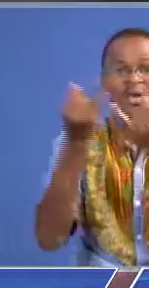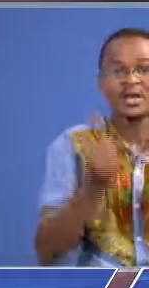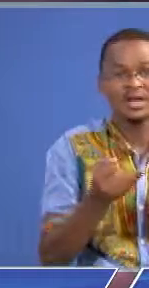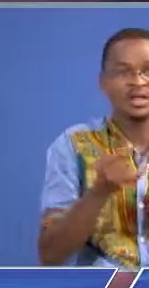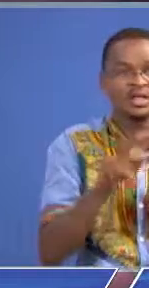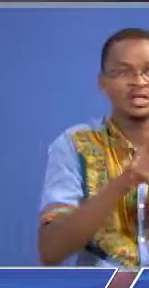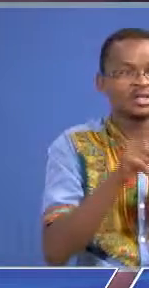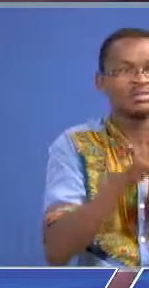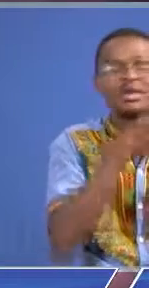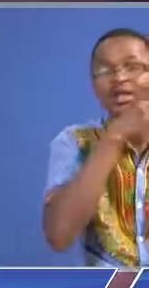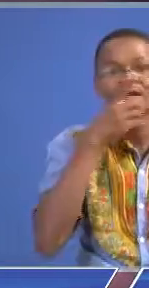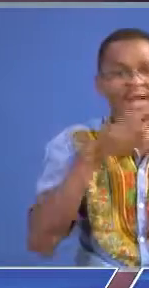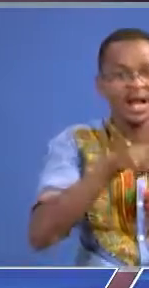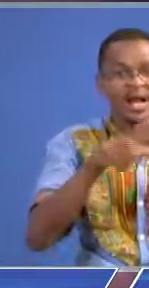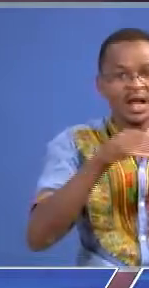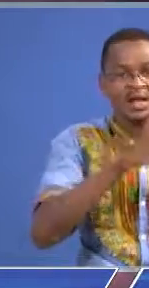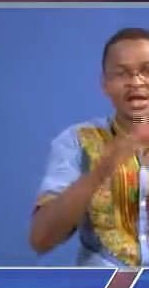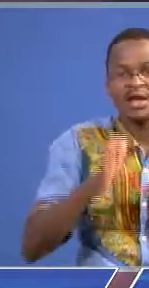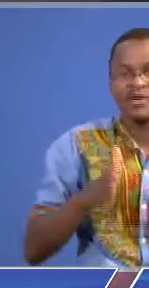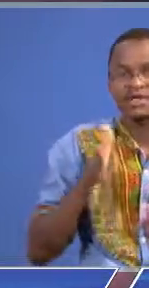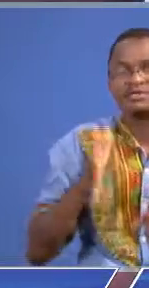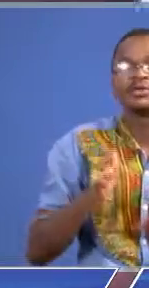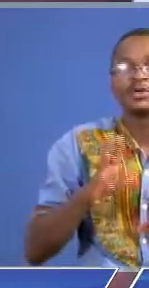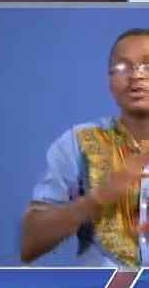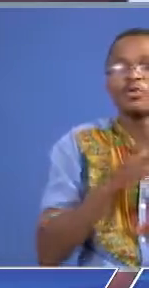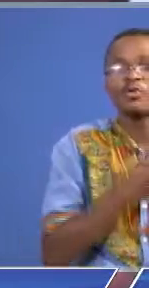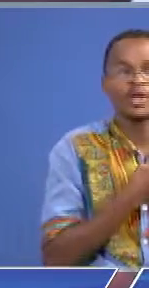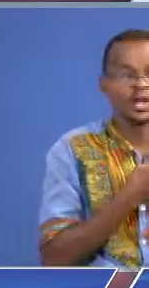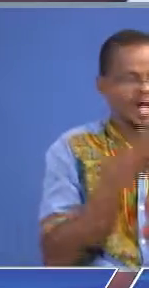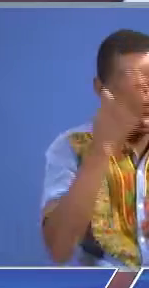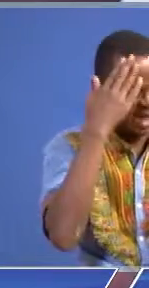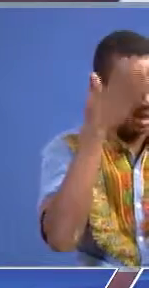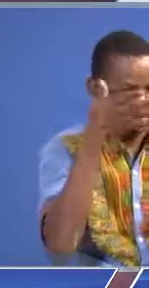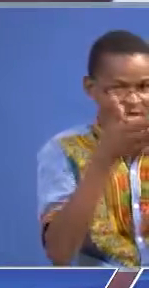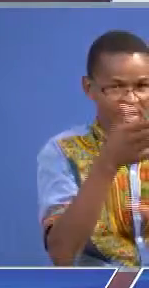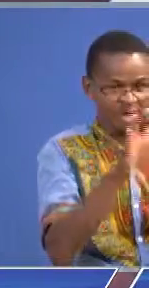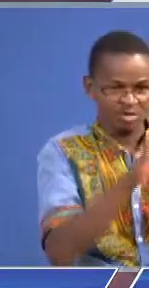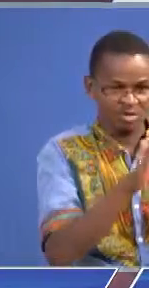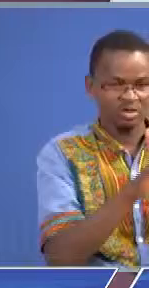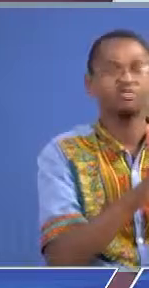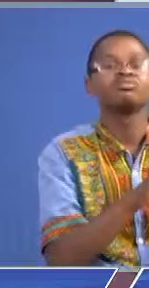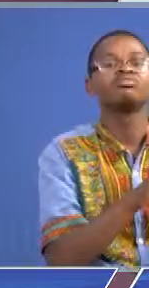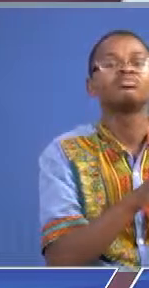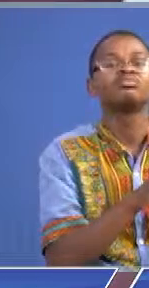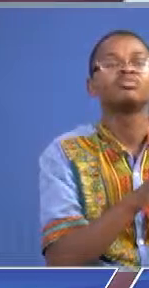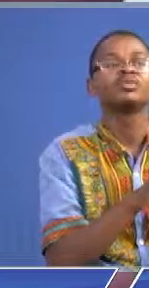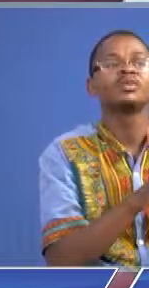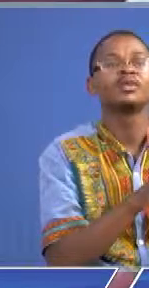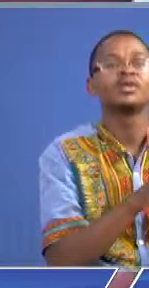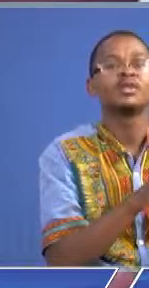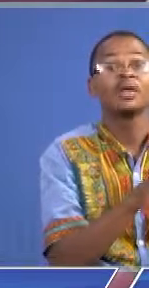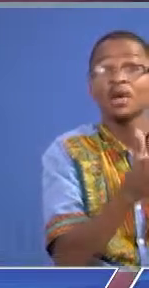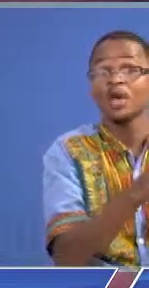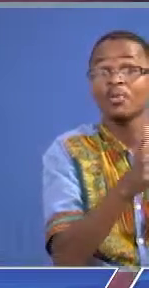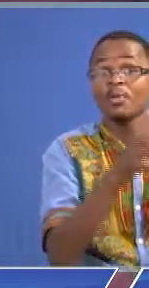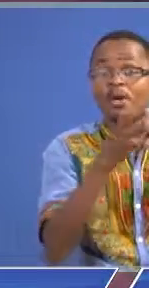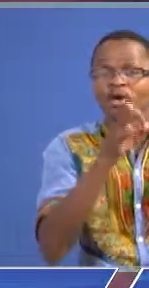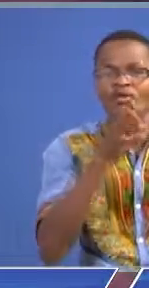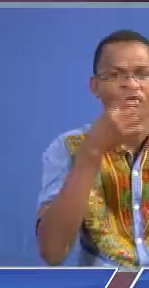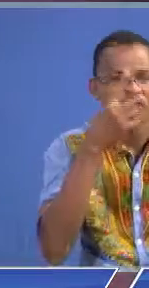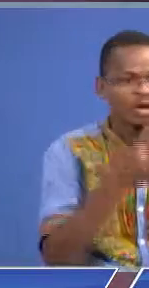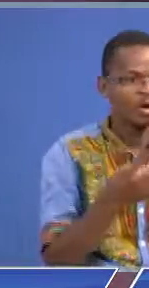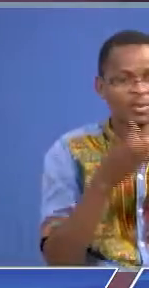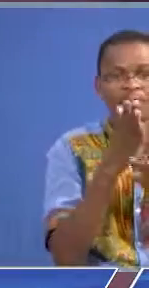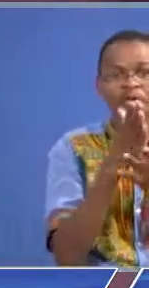activities and dry port in Naivasha. We are aware that this constituted the mainstream of the